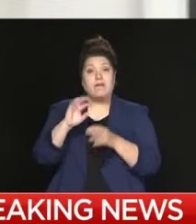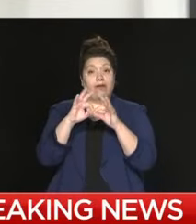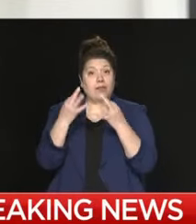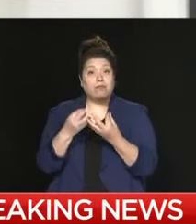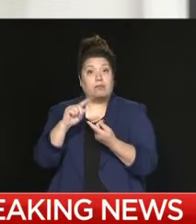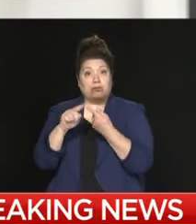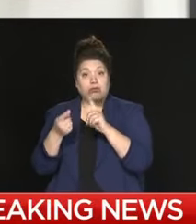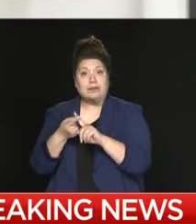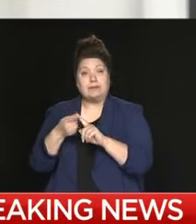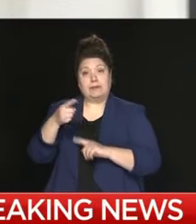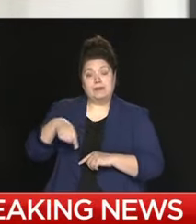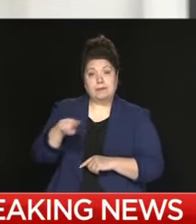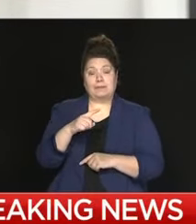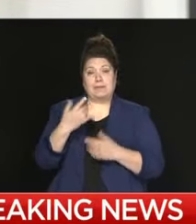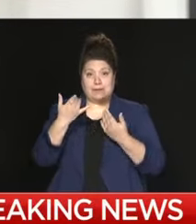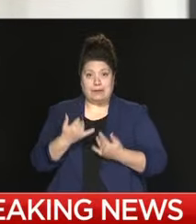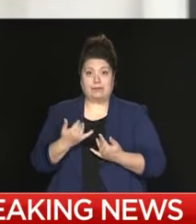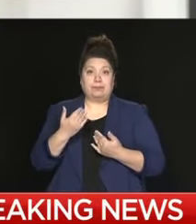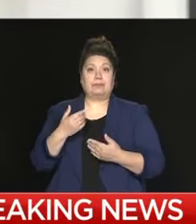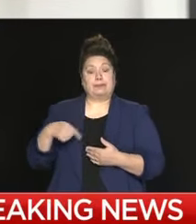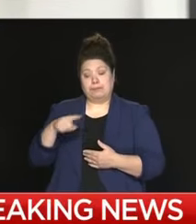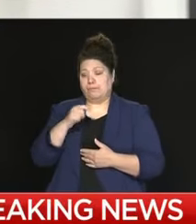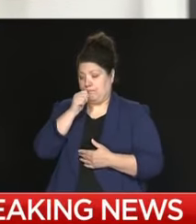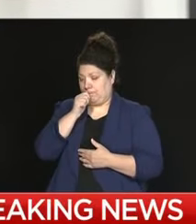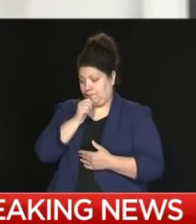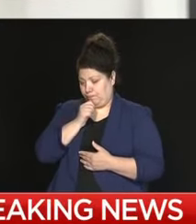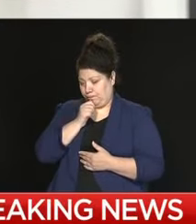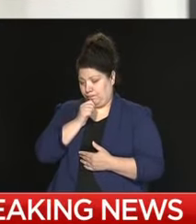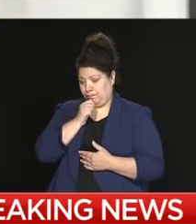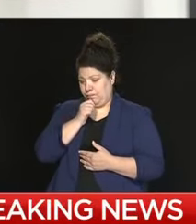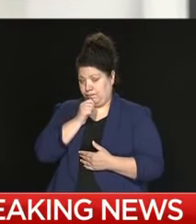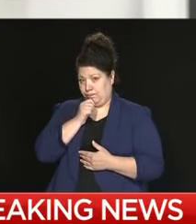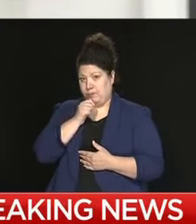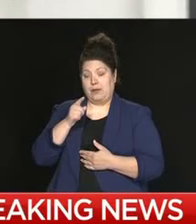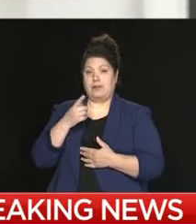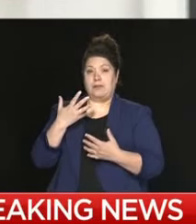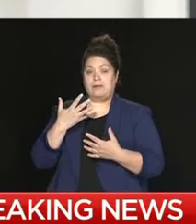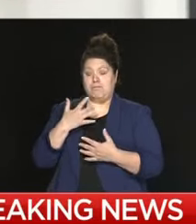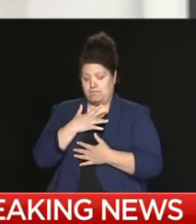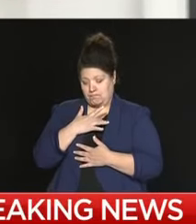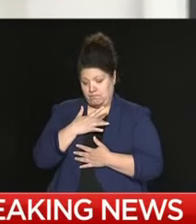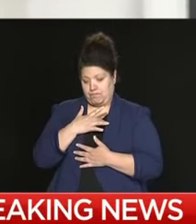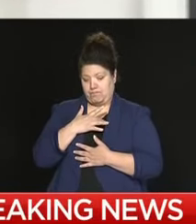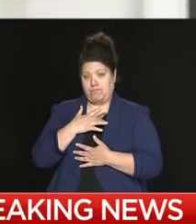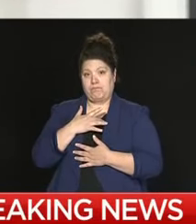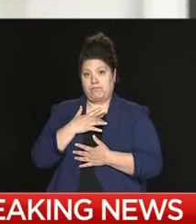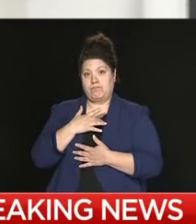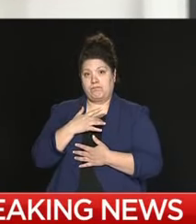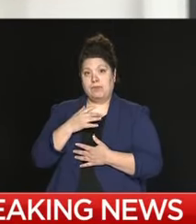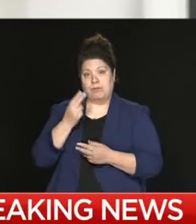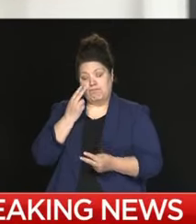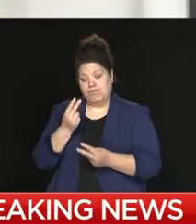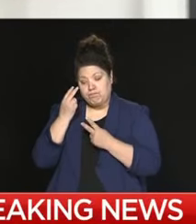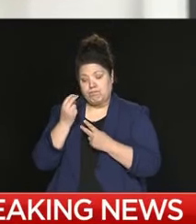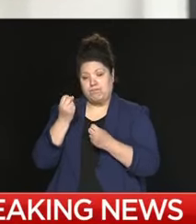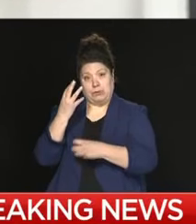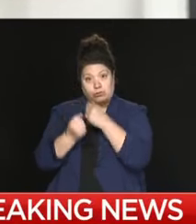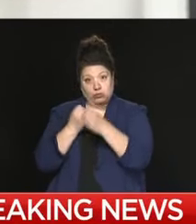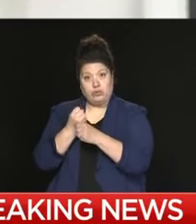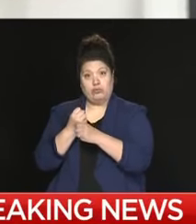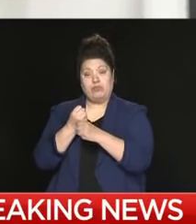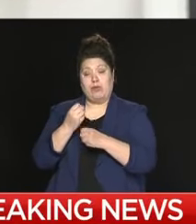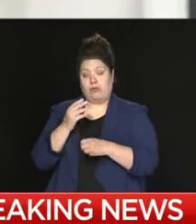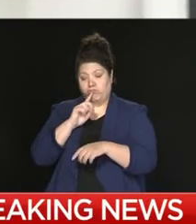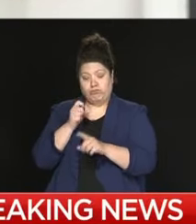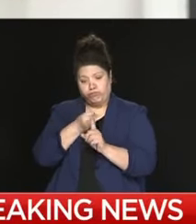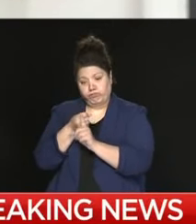ones whose absence will linger for years and lives. You